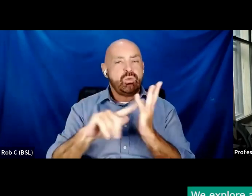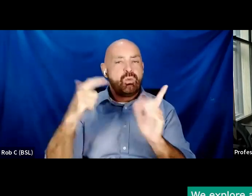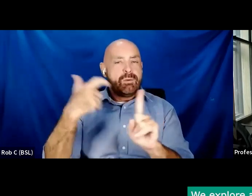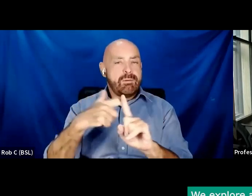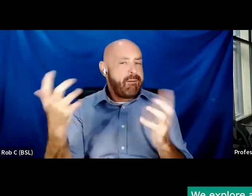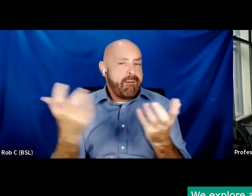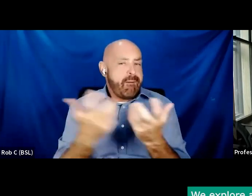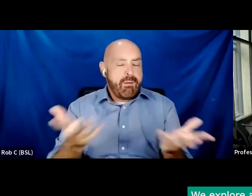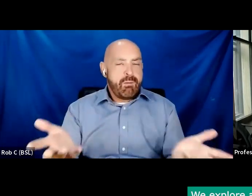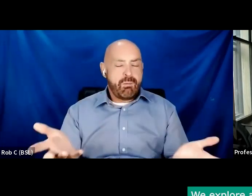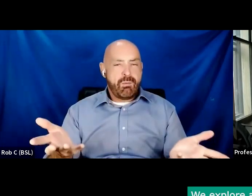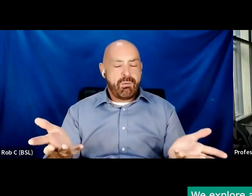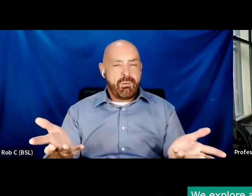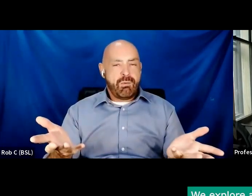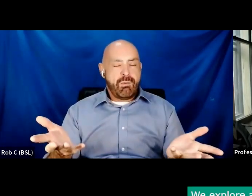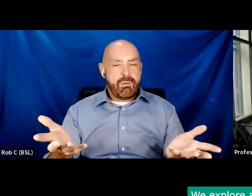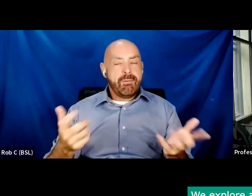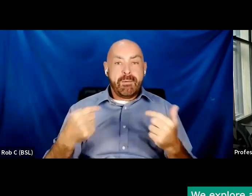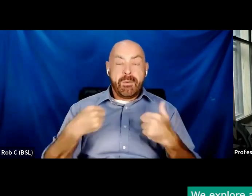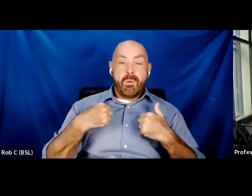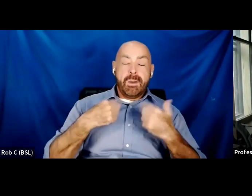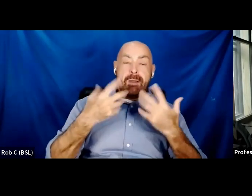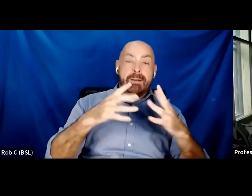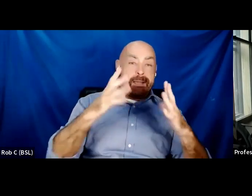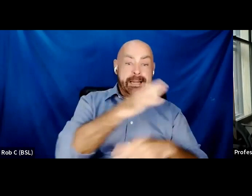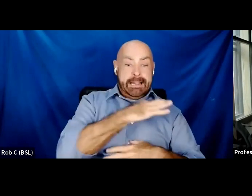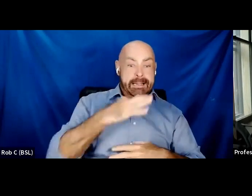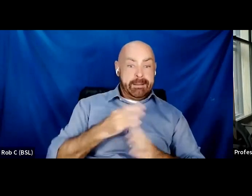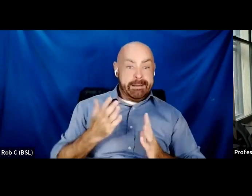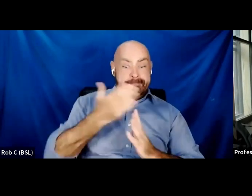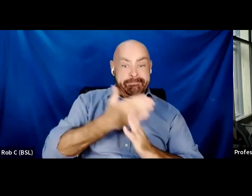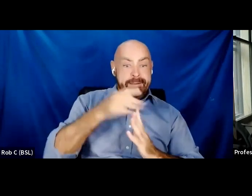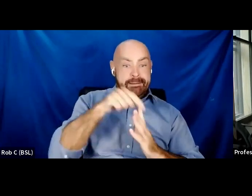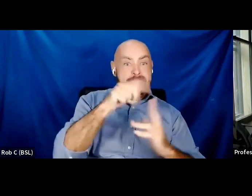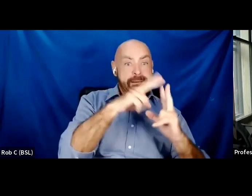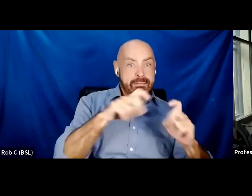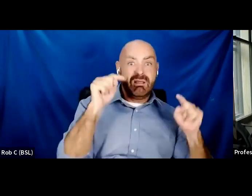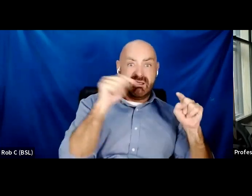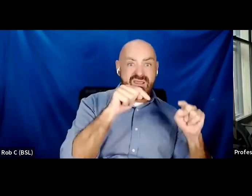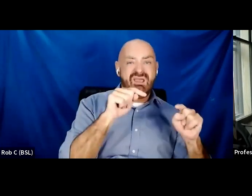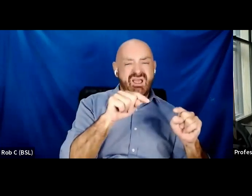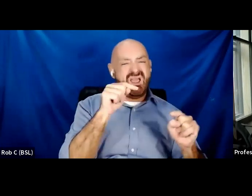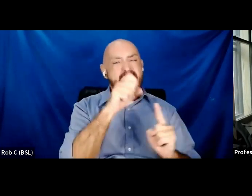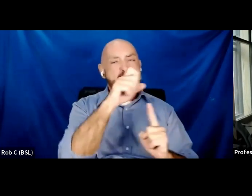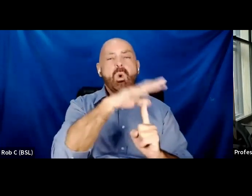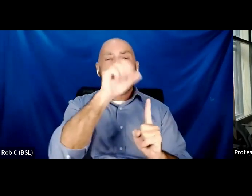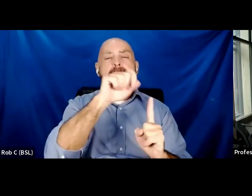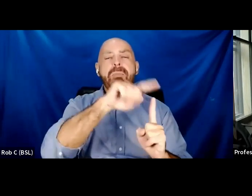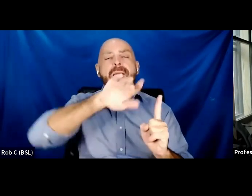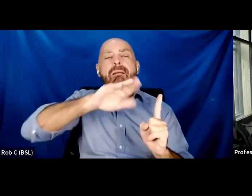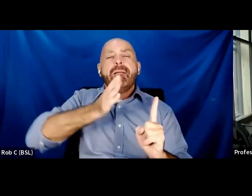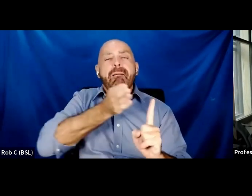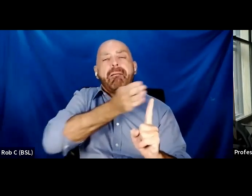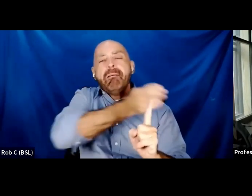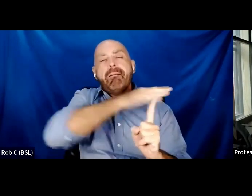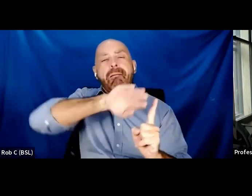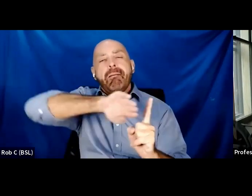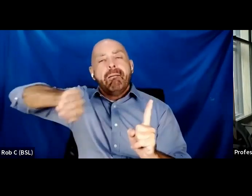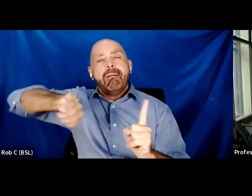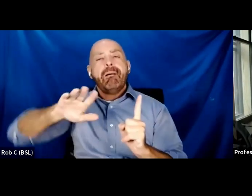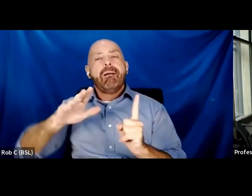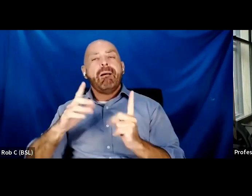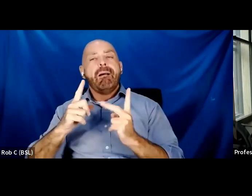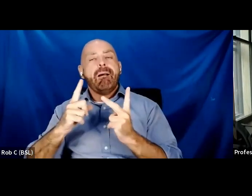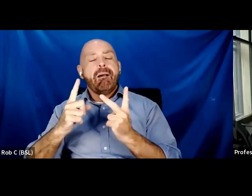They explore areas beyond clinical interventions, important though they are, to ask how we can